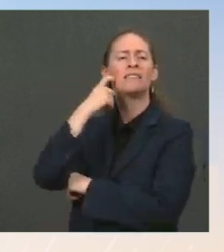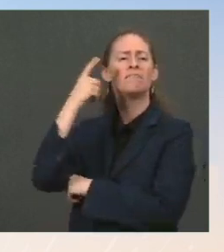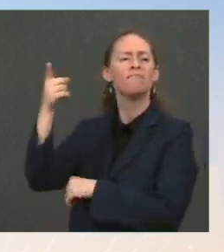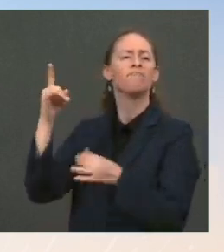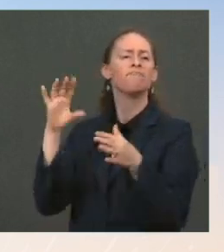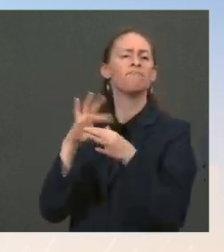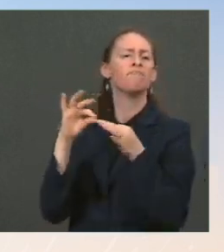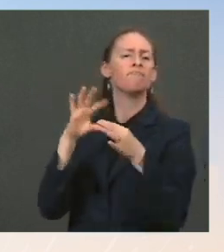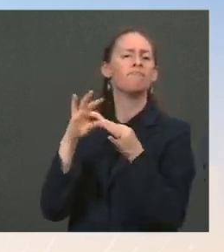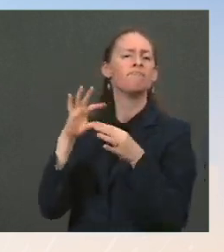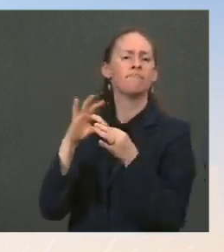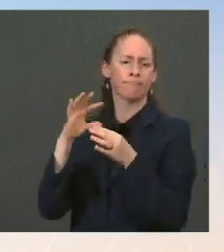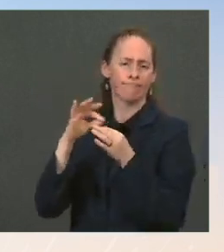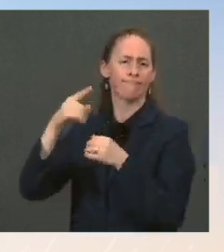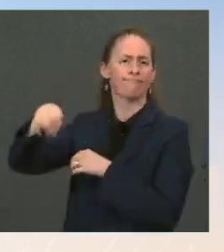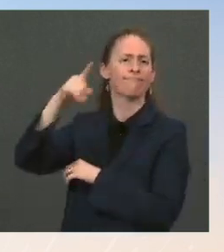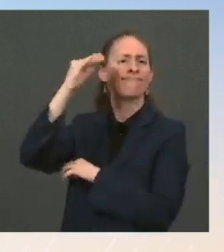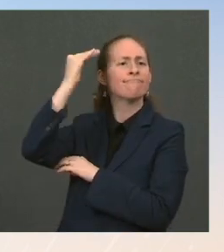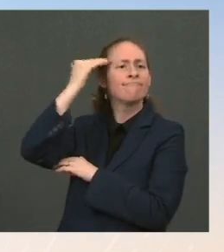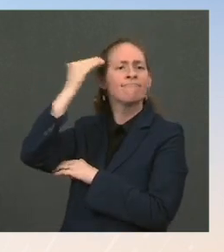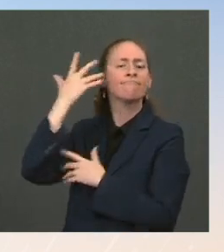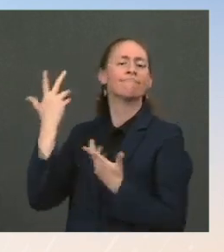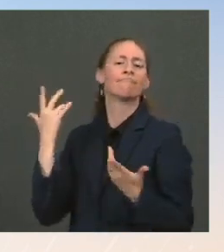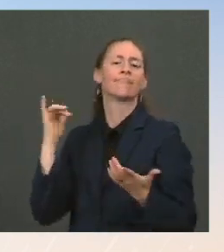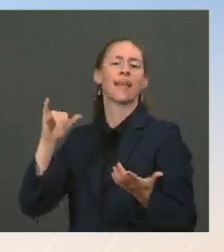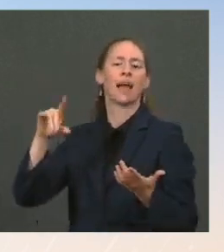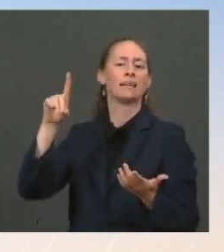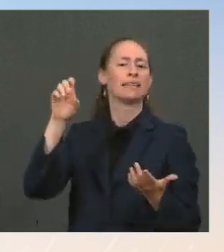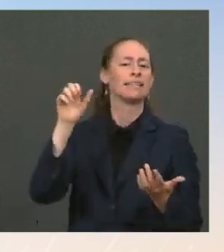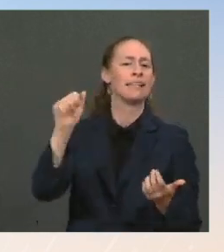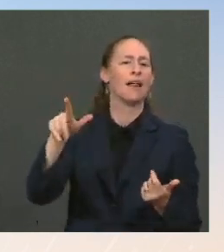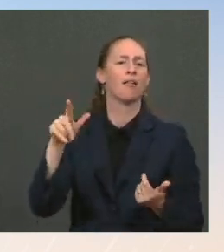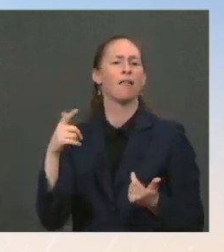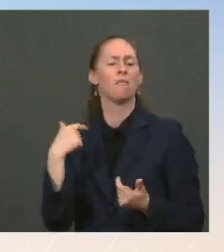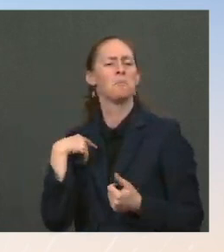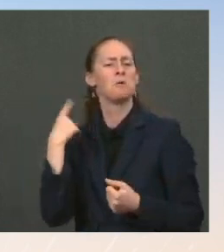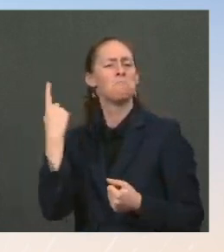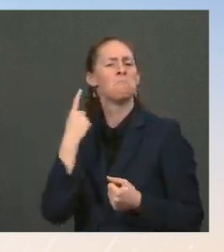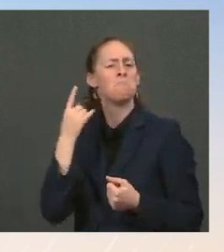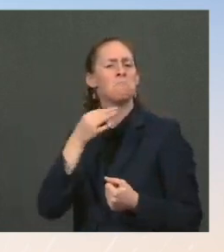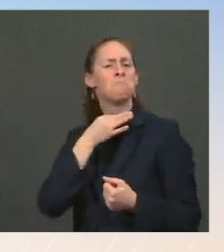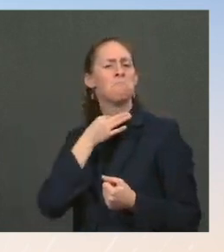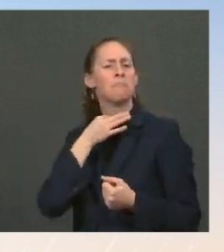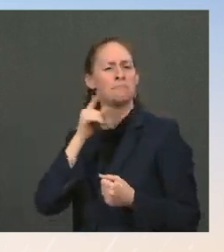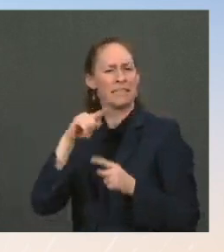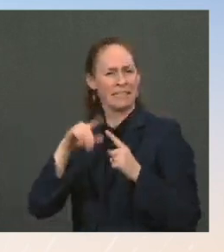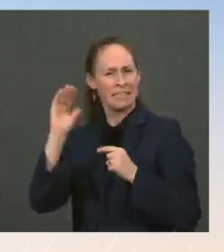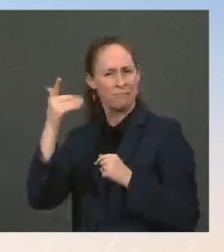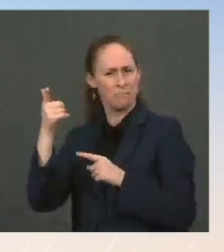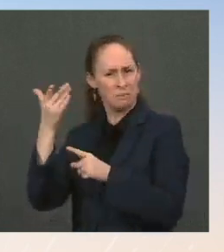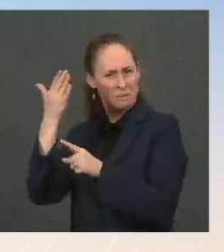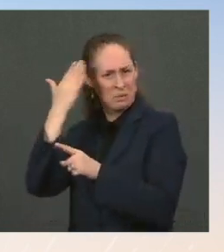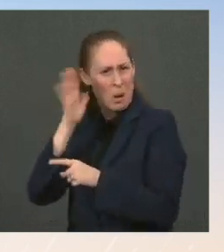was announced. Was he not aware of something before the deal was announced? Was he not aware that the French weren't read